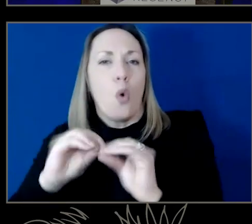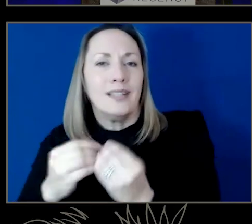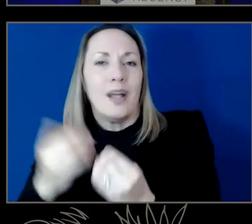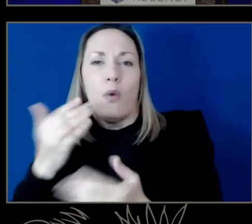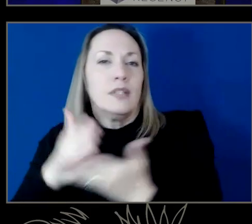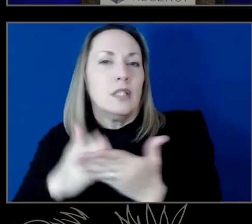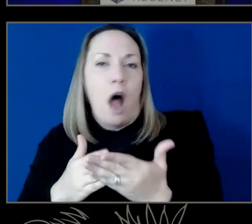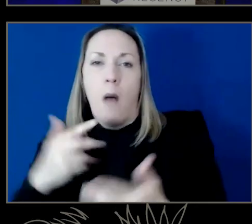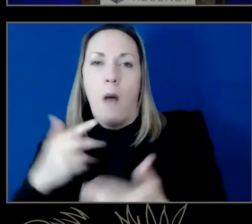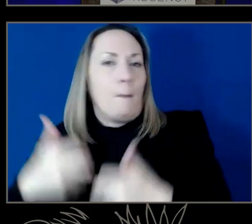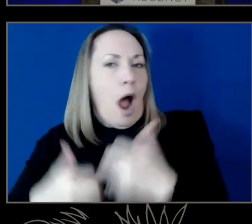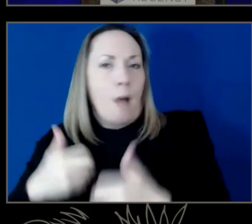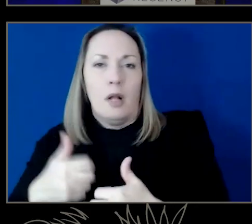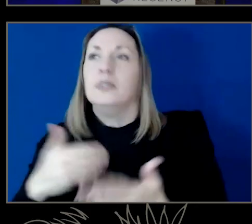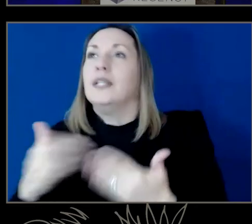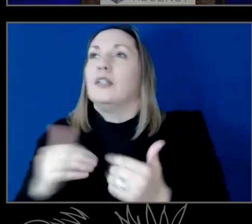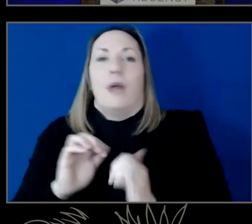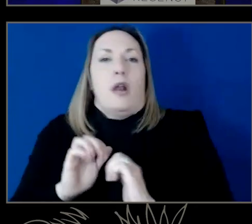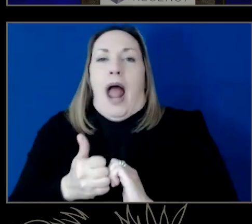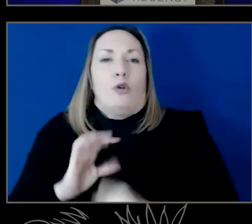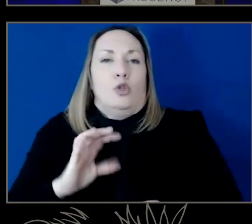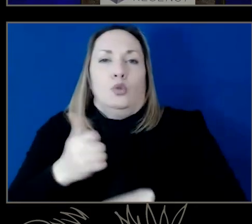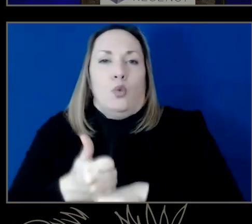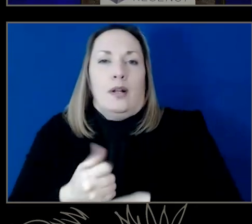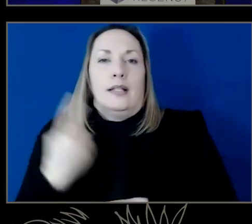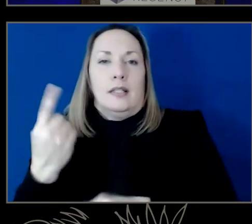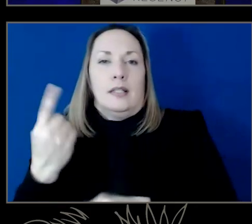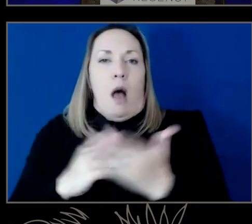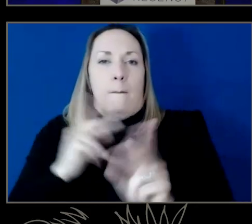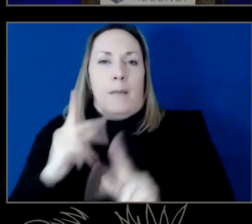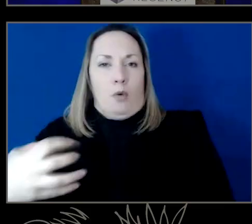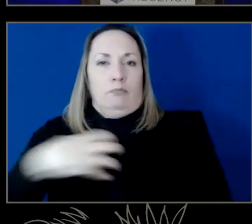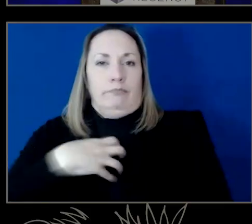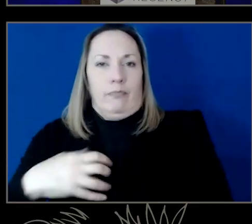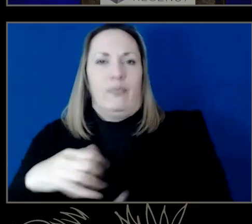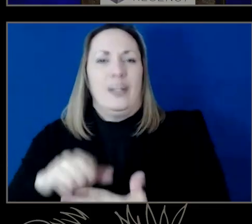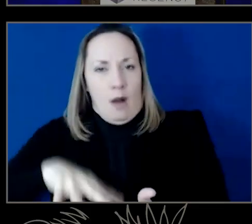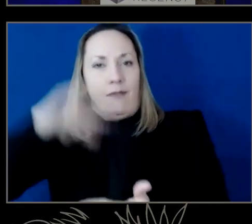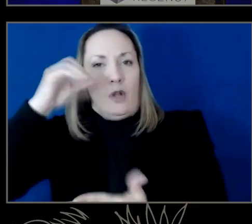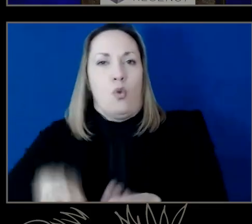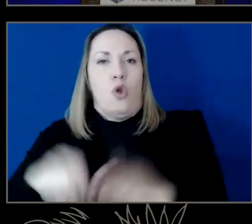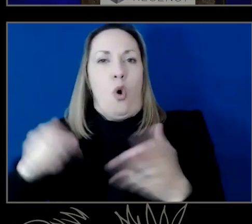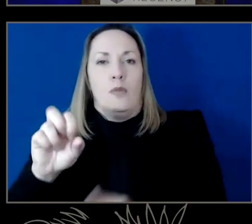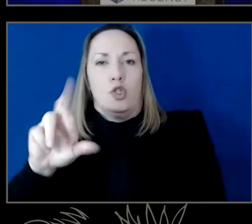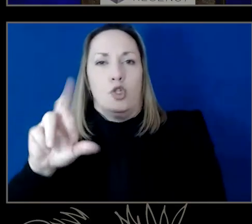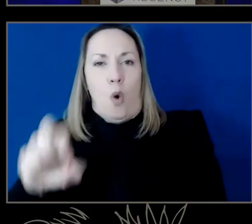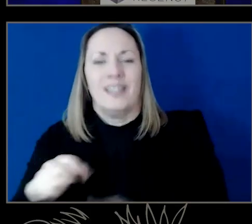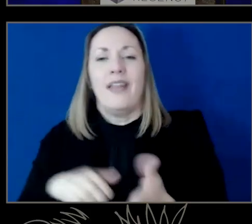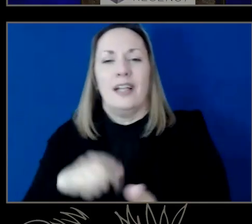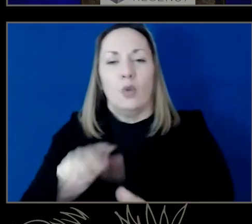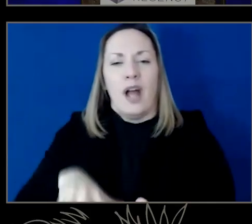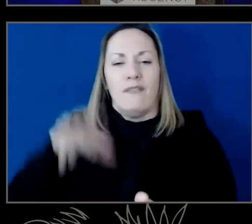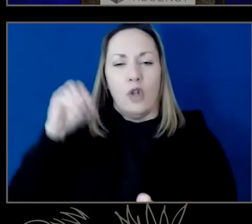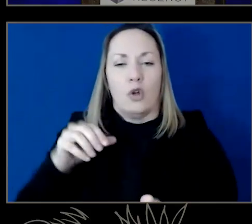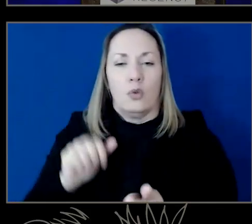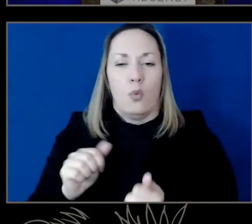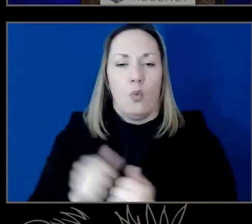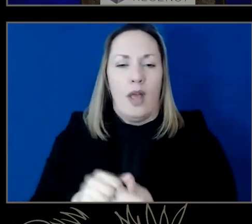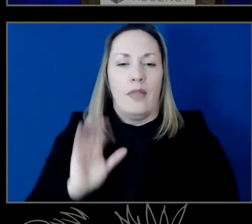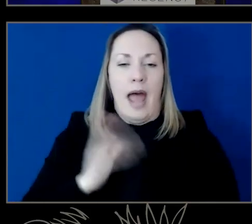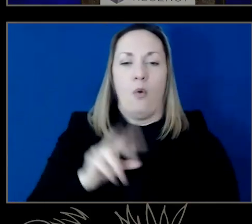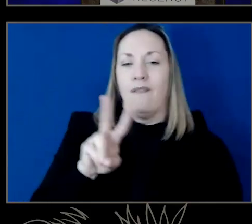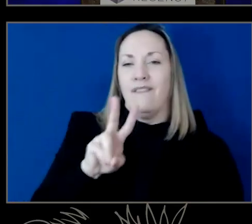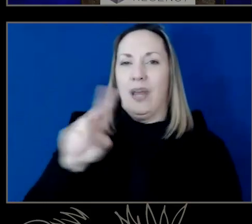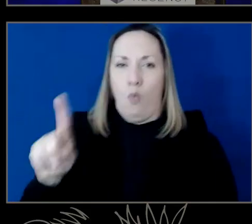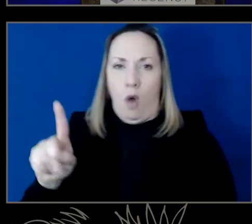you do it. People are going to complain. That is what I've learned in open source. And so this was our V1 routing. It's actually pretty straightforward. It really maps pretty